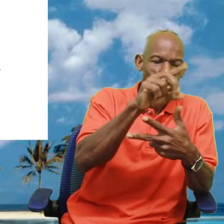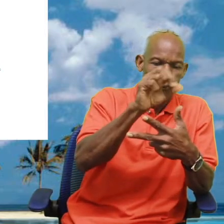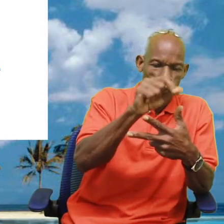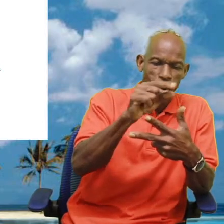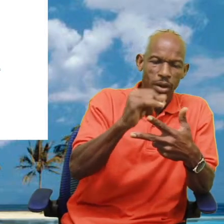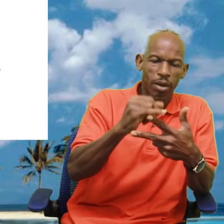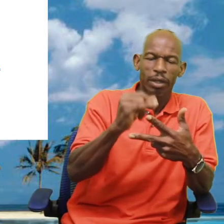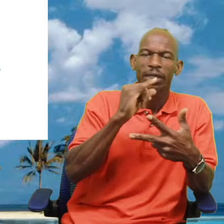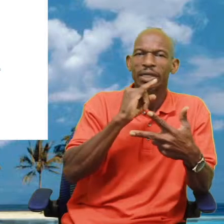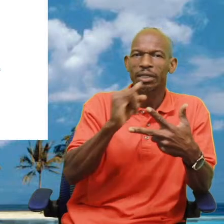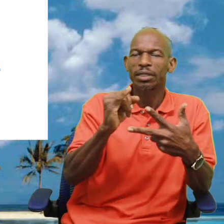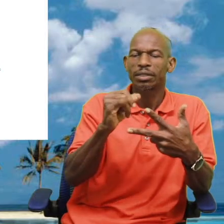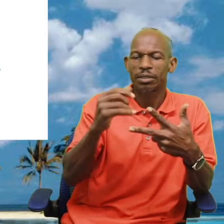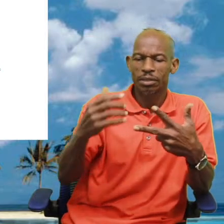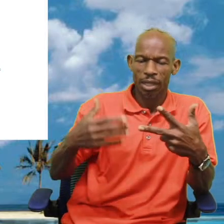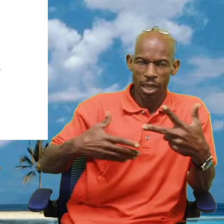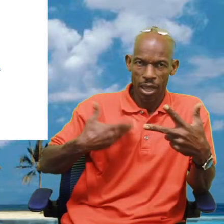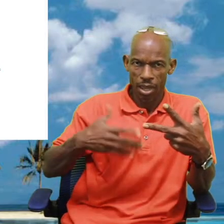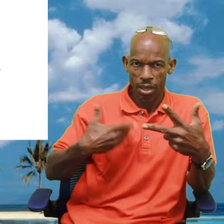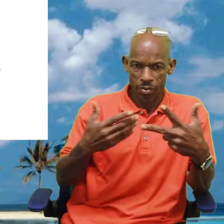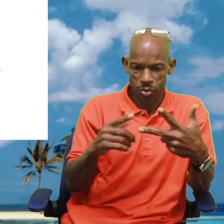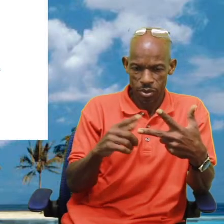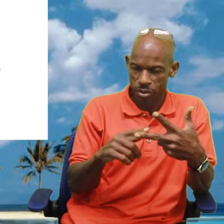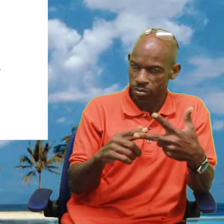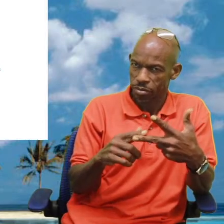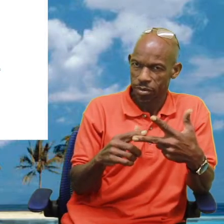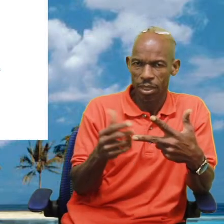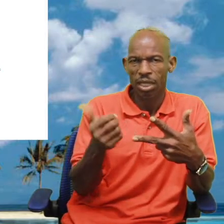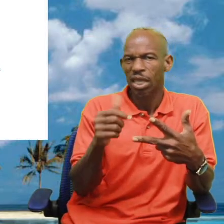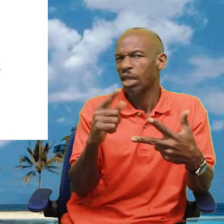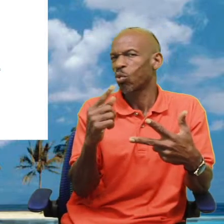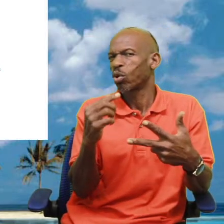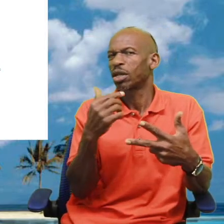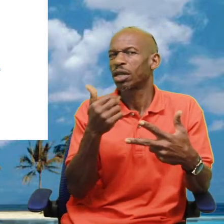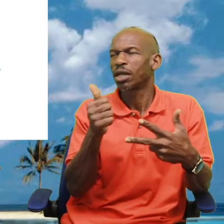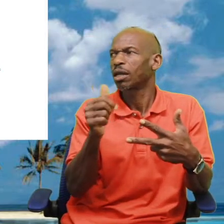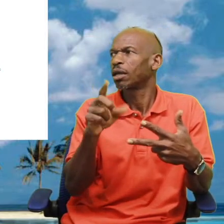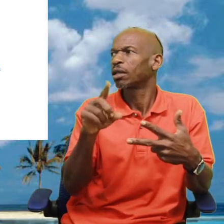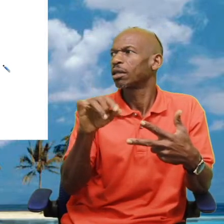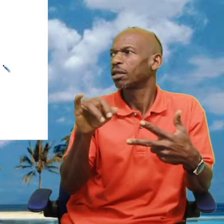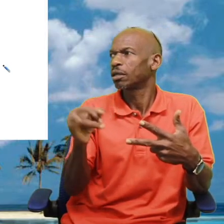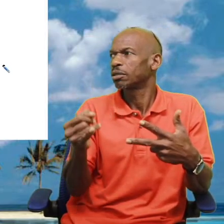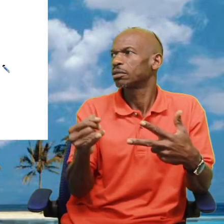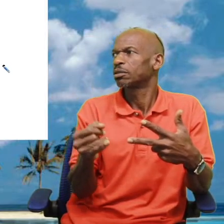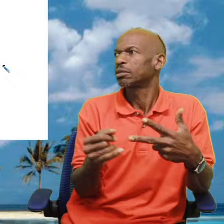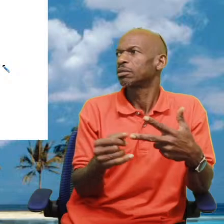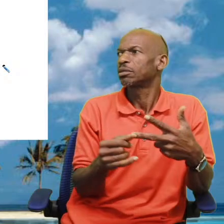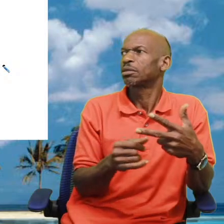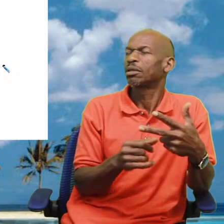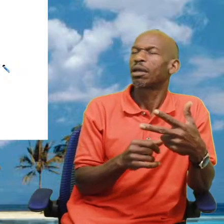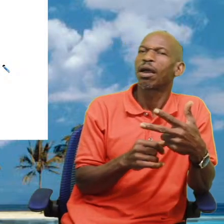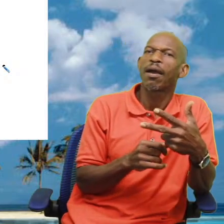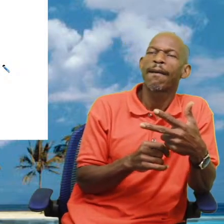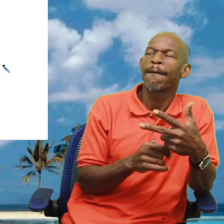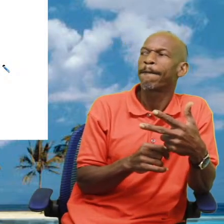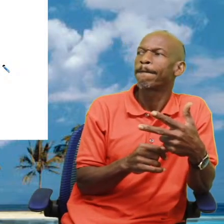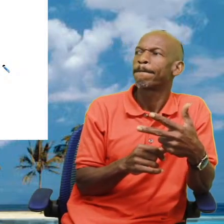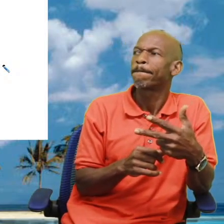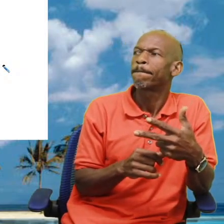I can put the dog is furry. Any one of them. So I want you to continue writing. And I